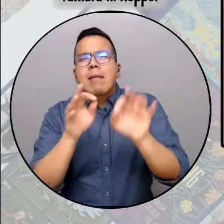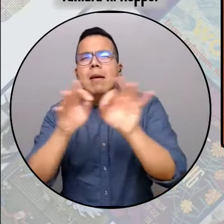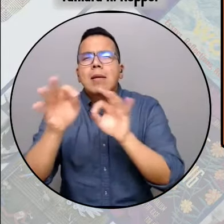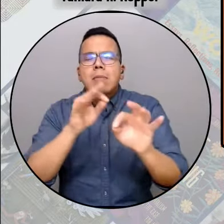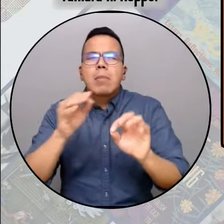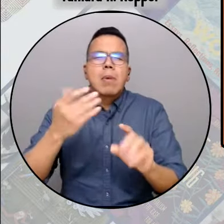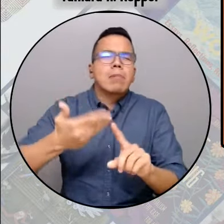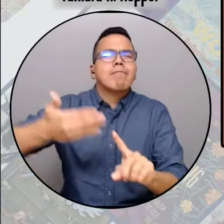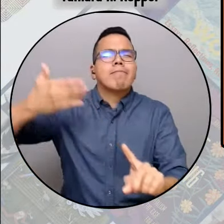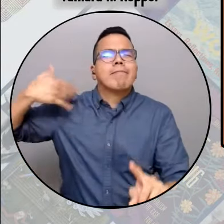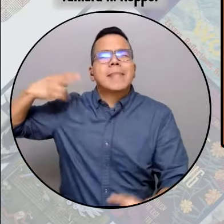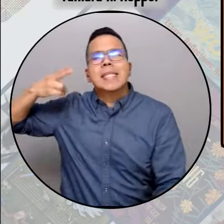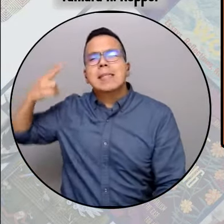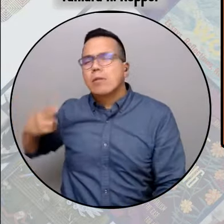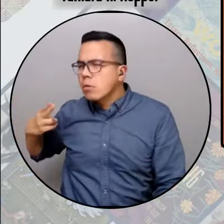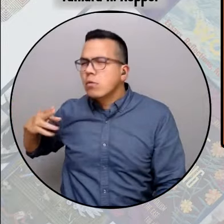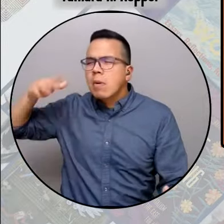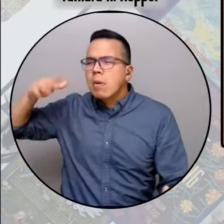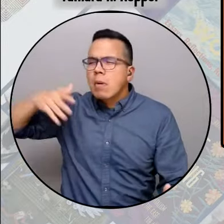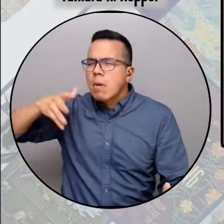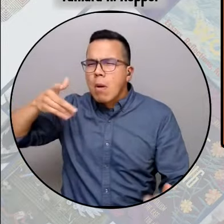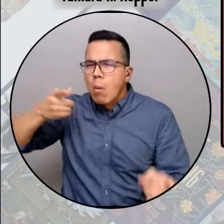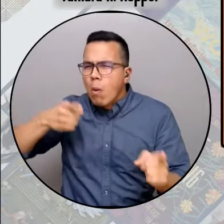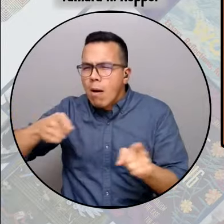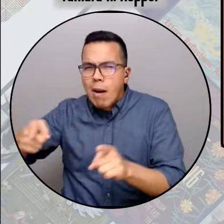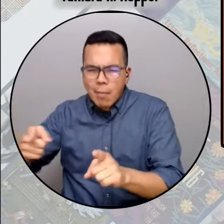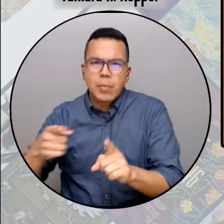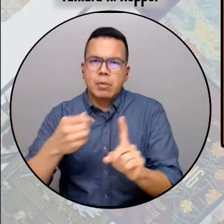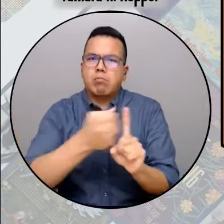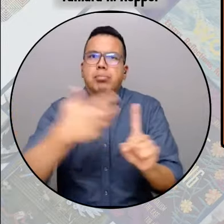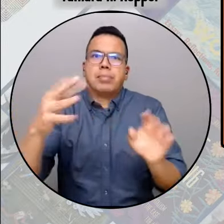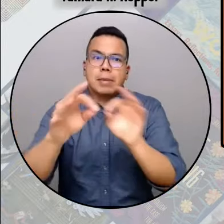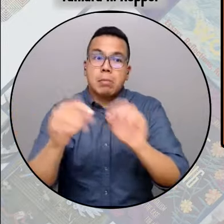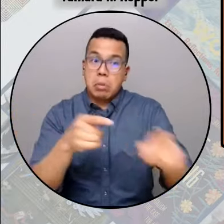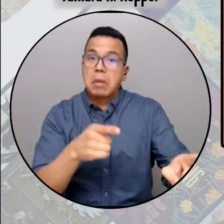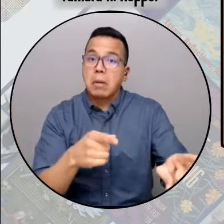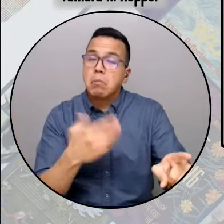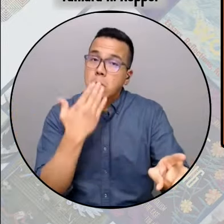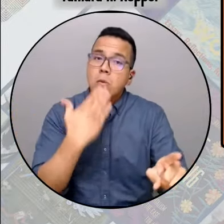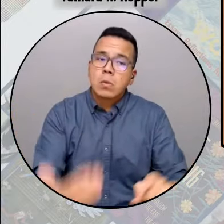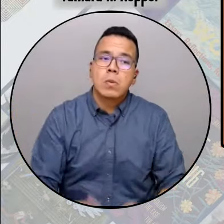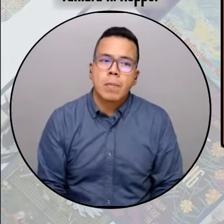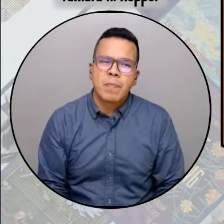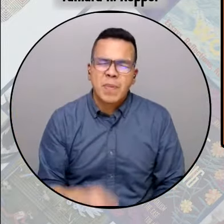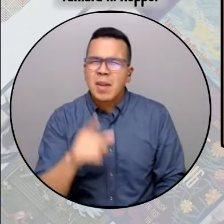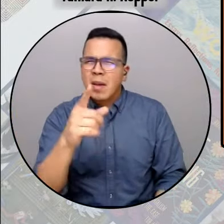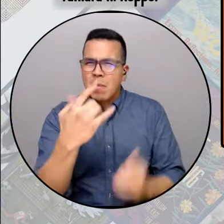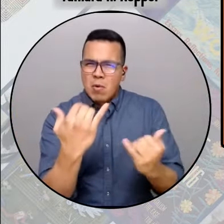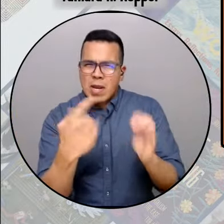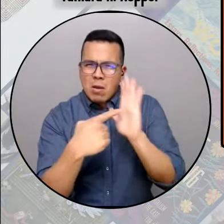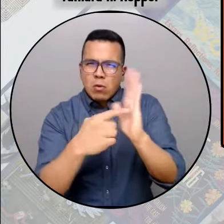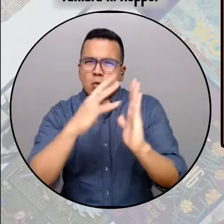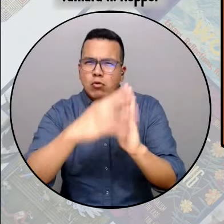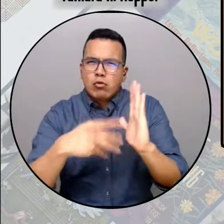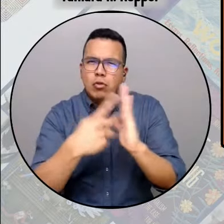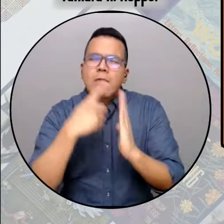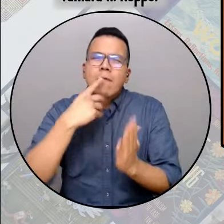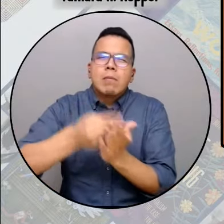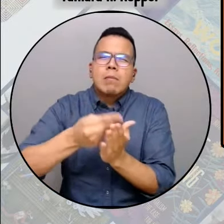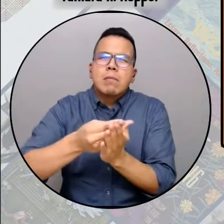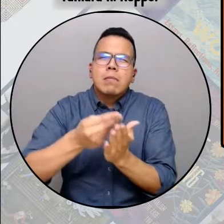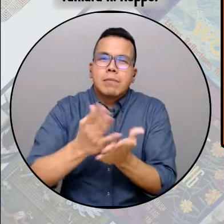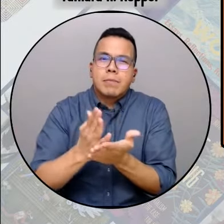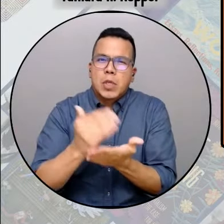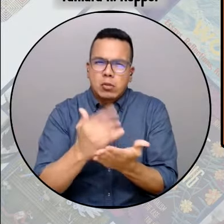this information is very useful. So I want to show you some of the budget stuff going on here, right?